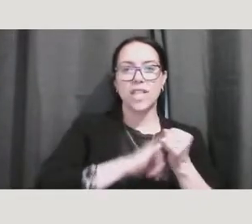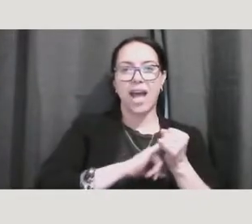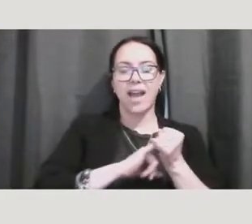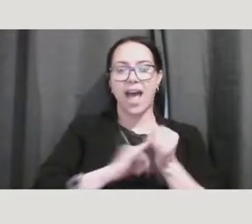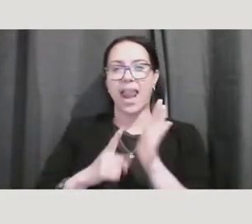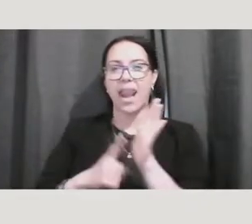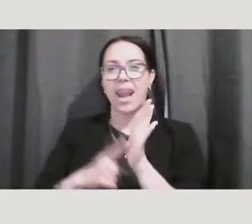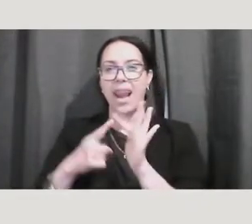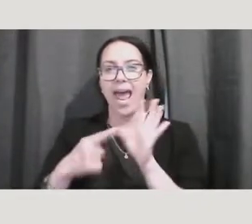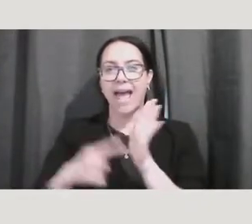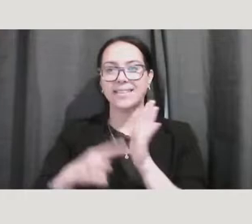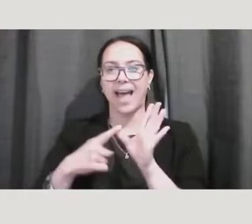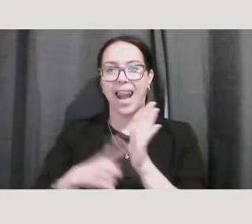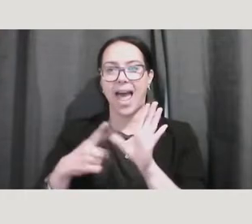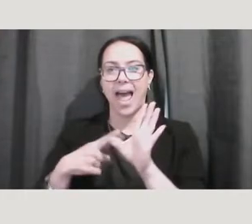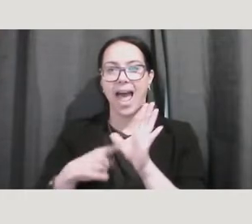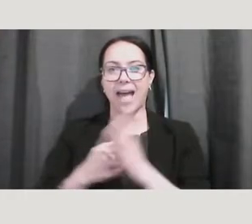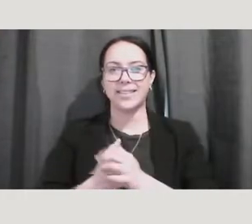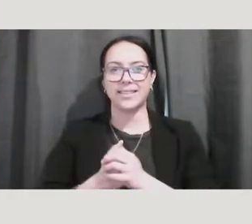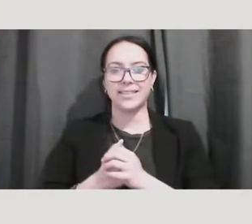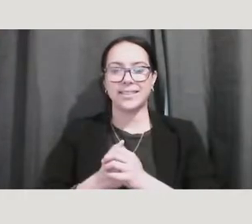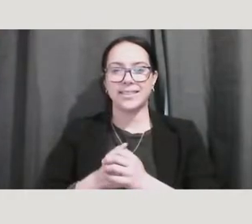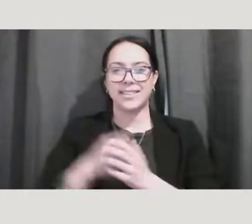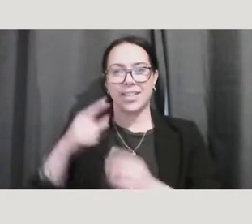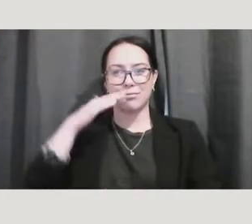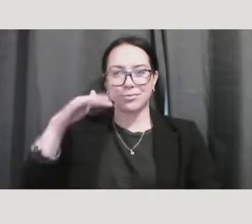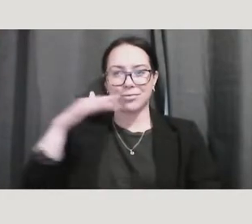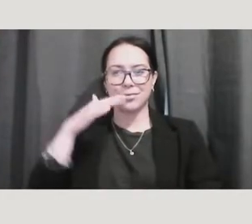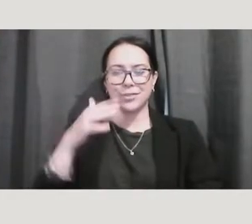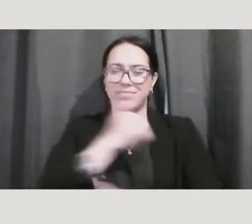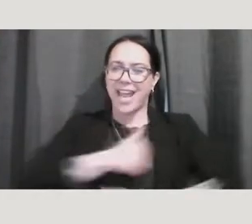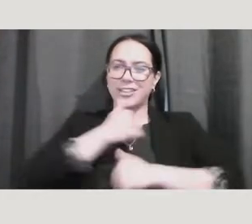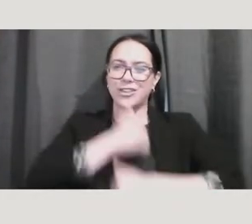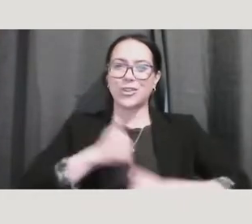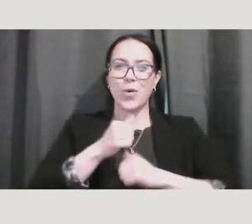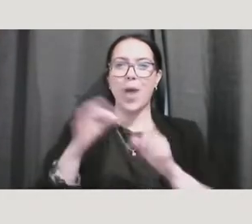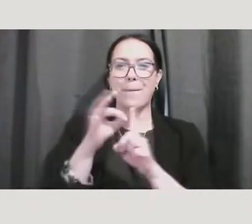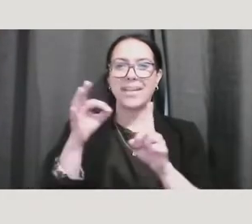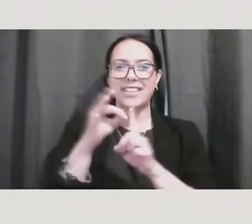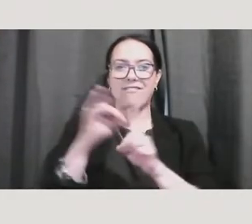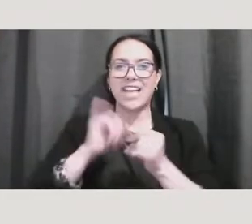norada enjoy the Pacific Summit